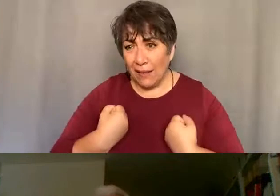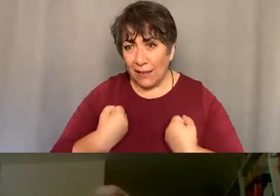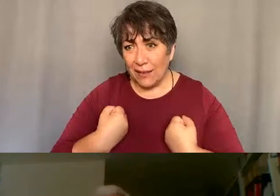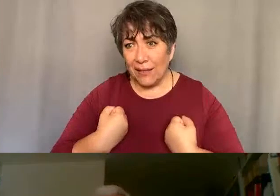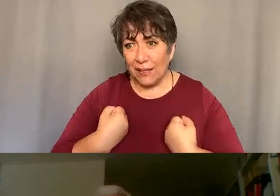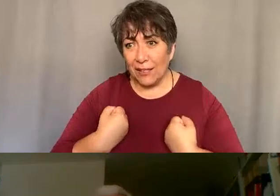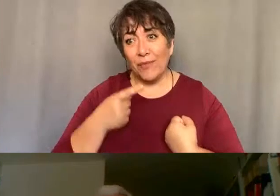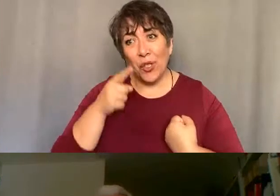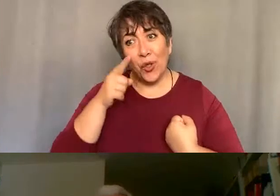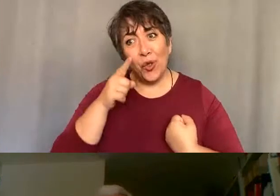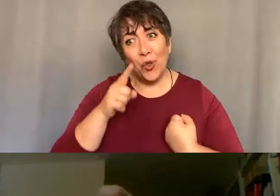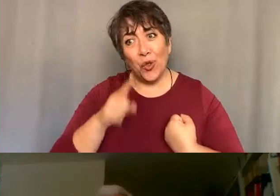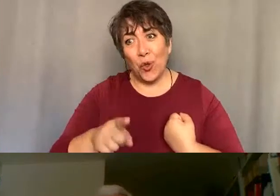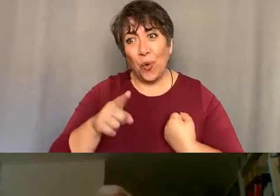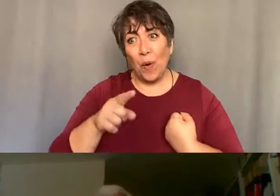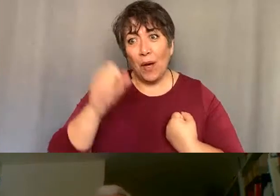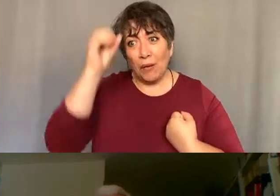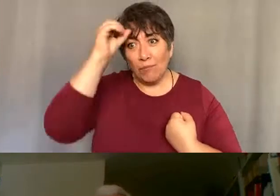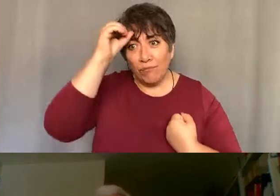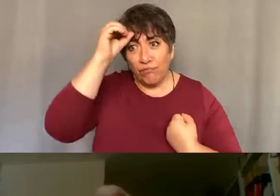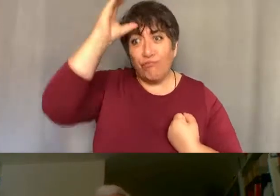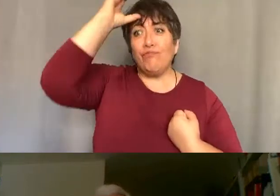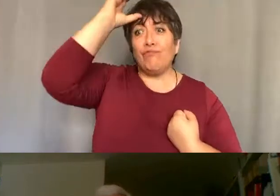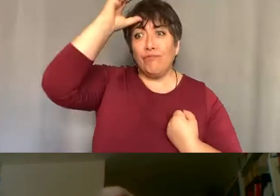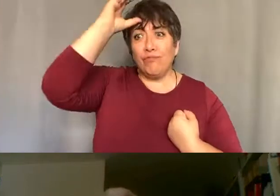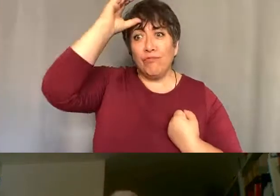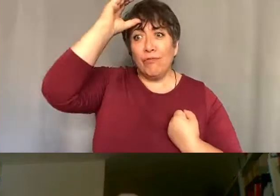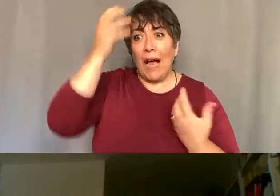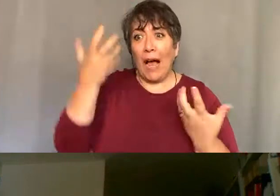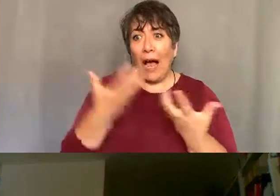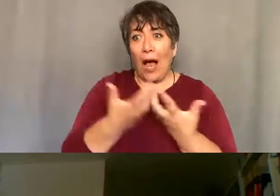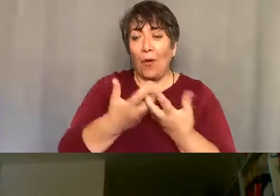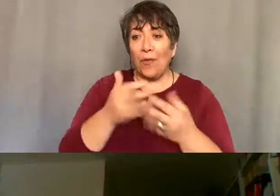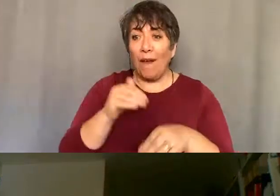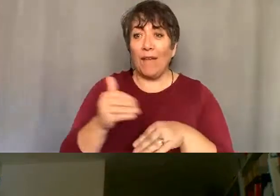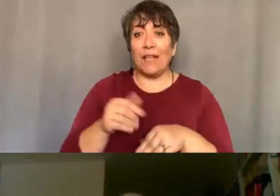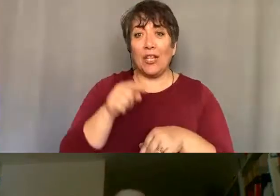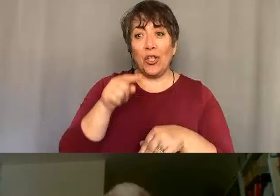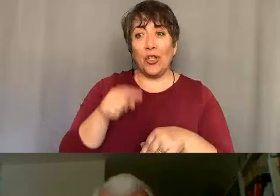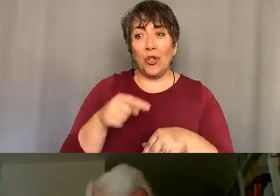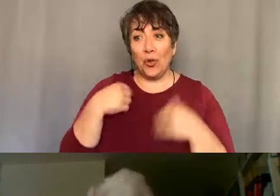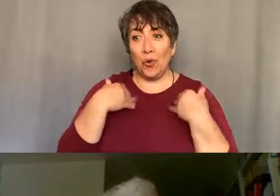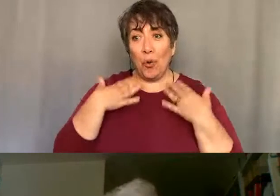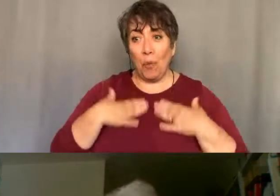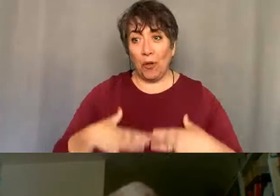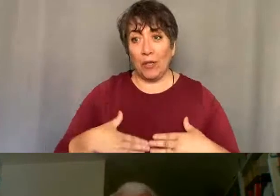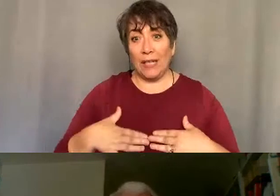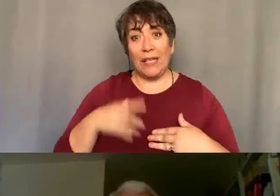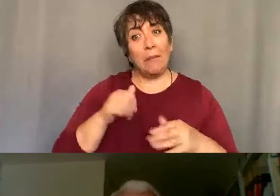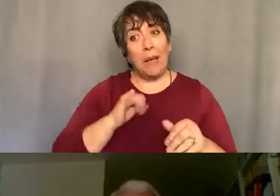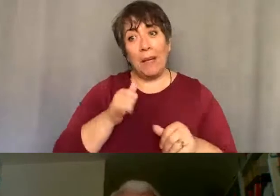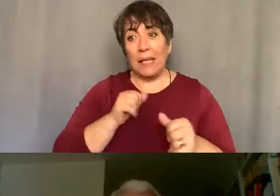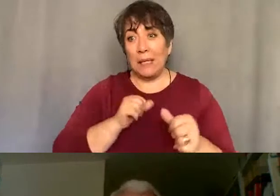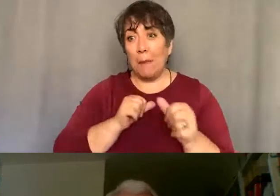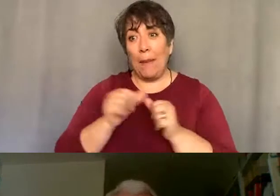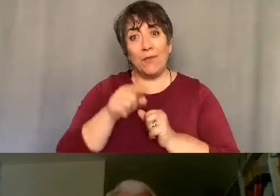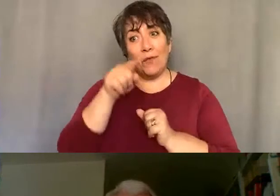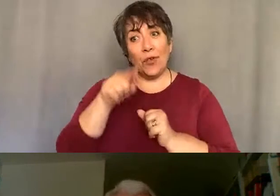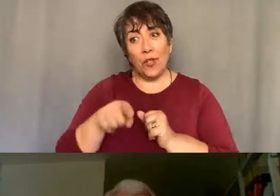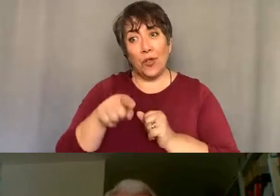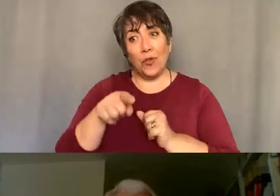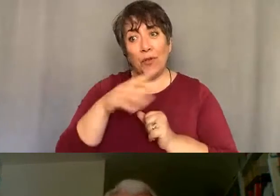greatest experience and knowledge about how that's affecting you as an individual, and you're best placed to make decisions about your treatment